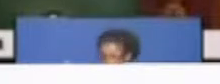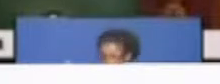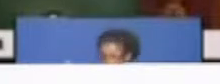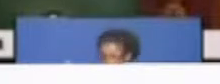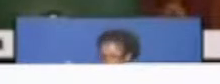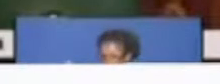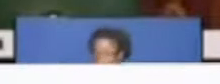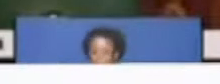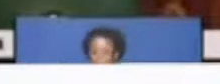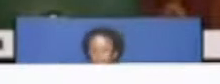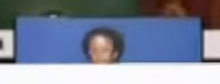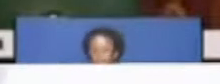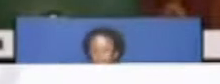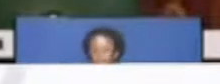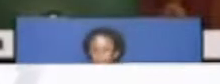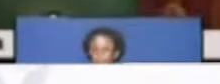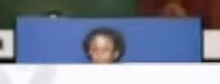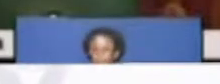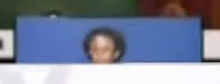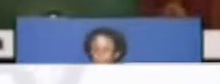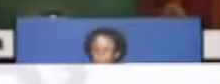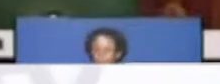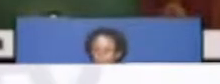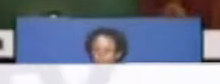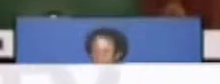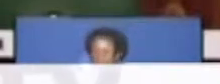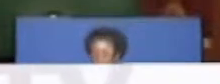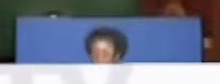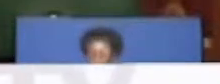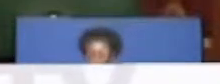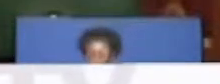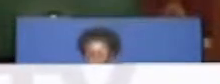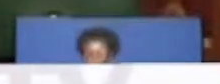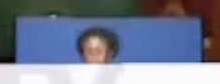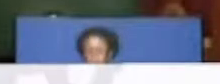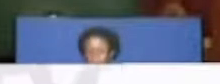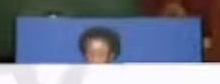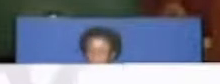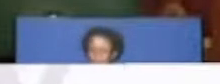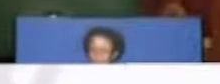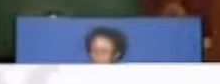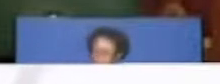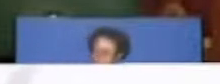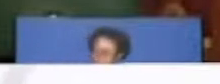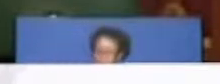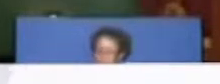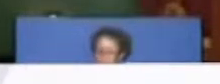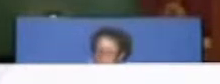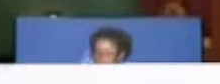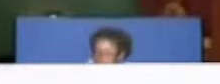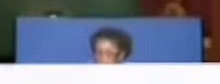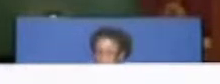an affirmation that our reforms on ease of doing business are bearing dividend, just